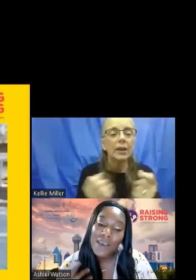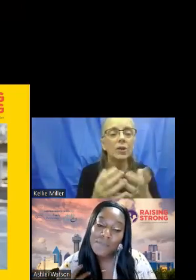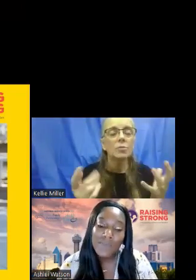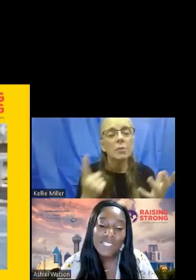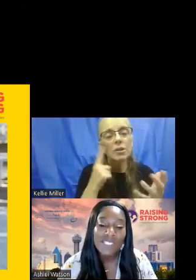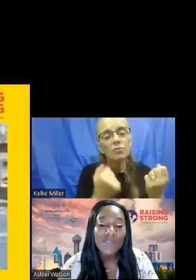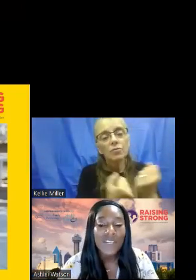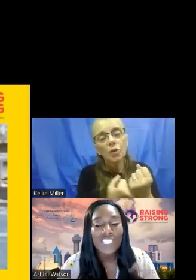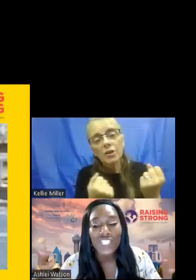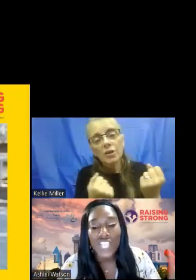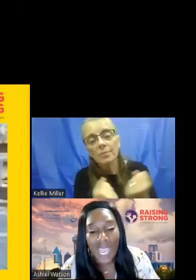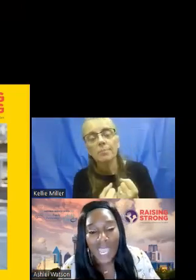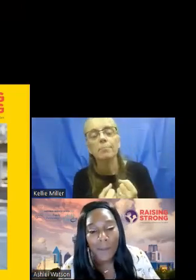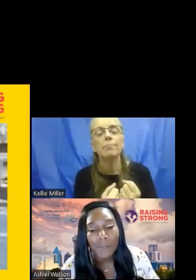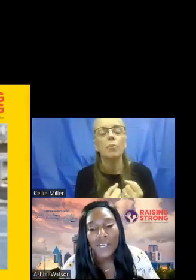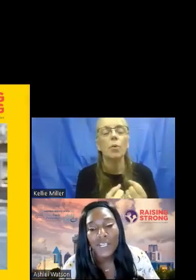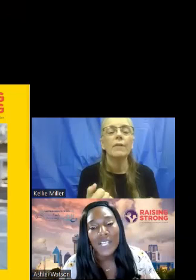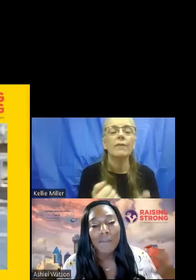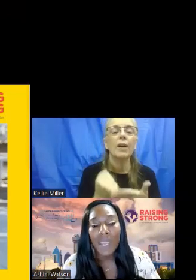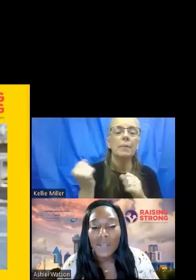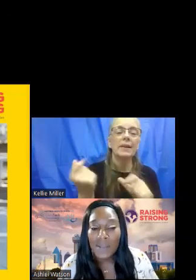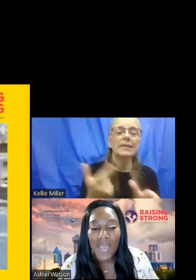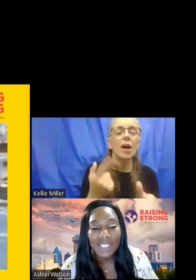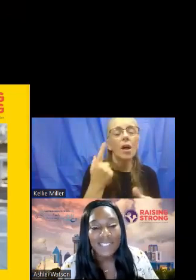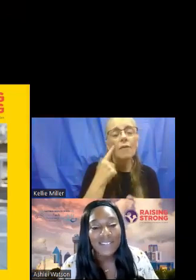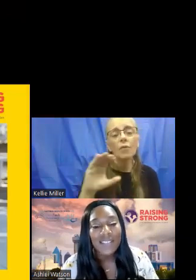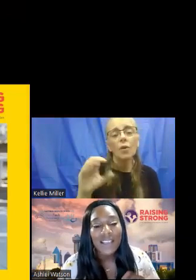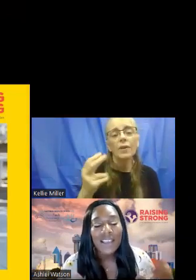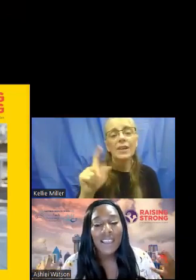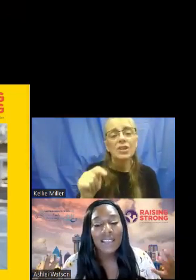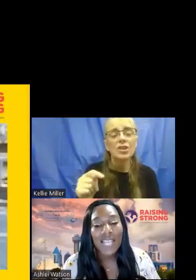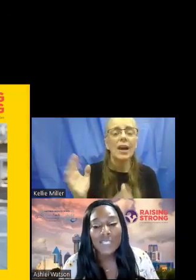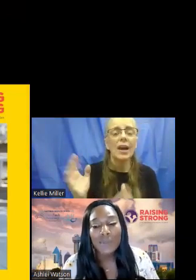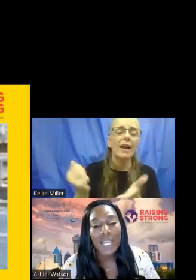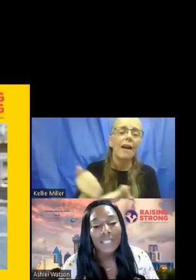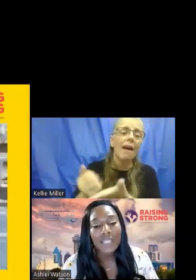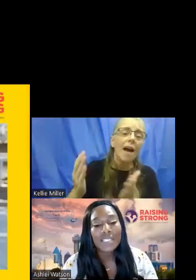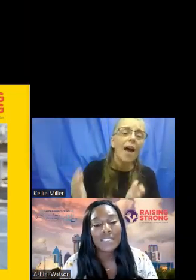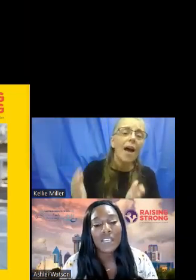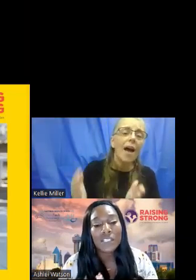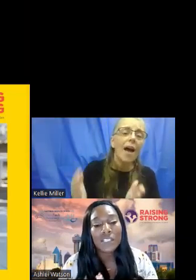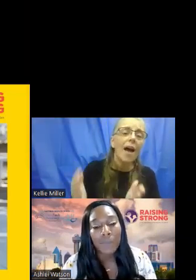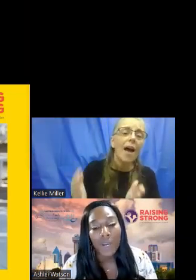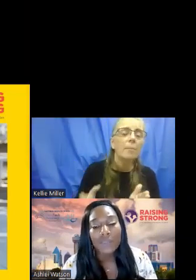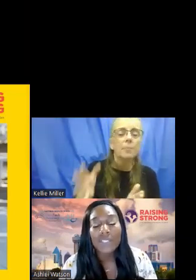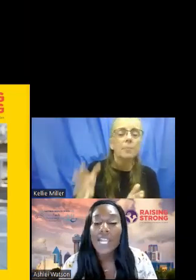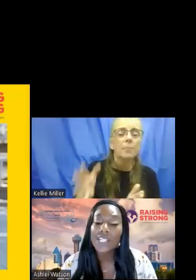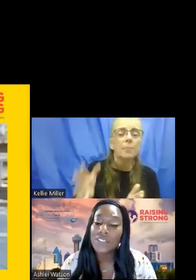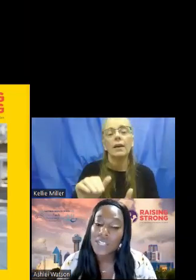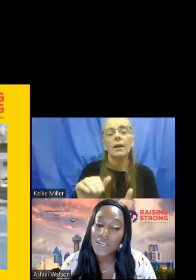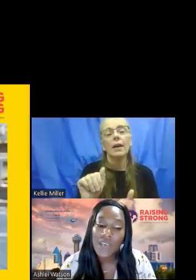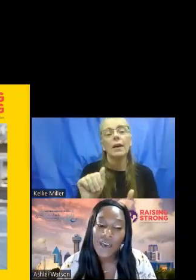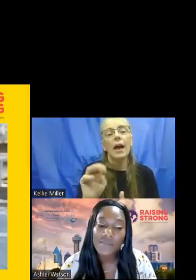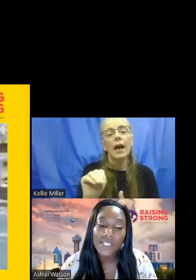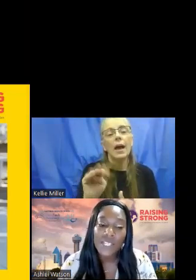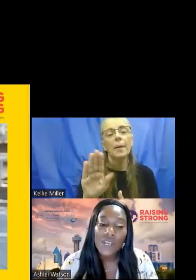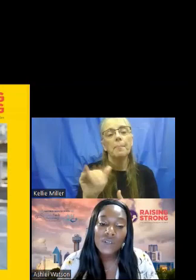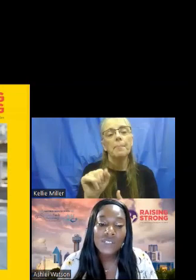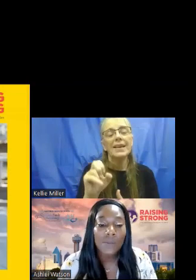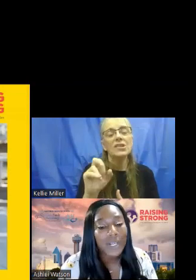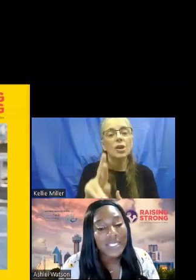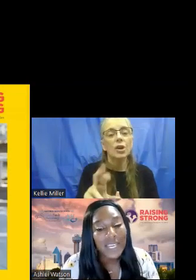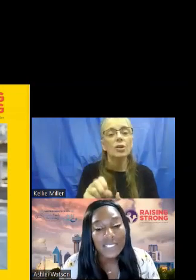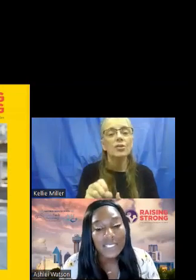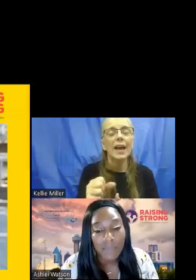support in helping me and Sylvia, the chat helpers, parent ambassadors, and last but not least, the support of the National Service Office,